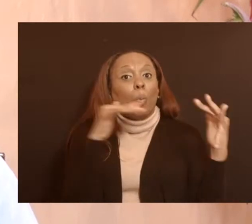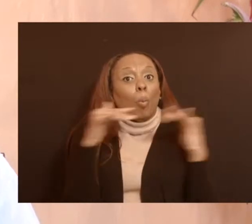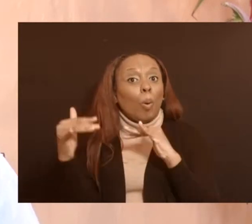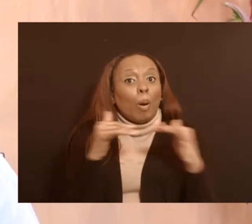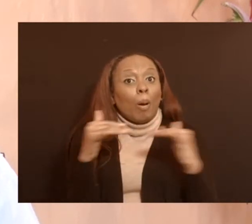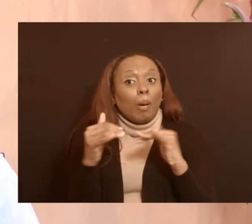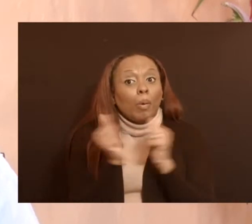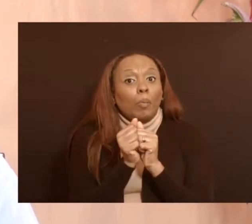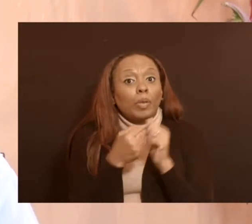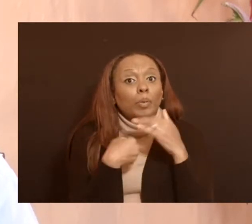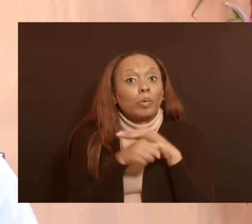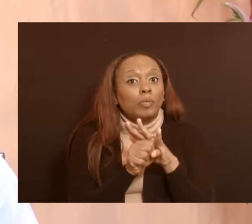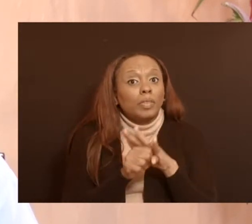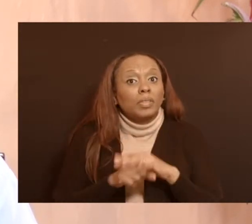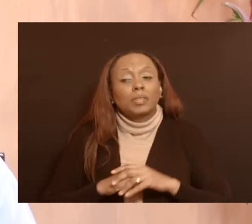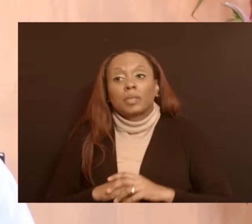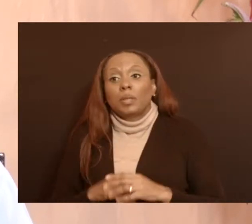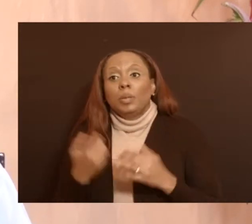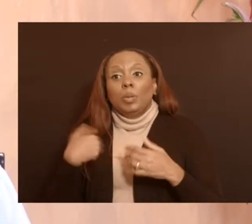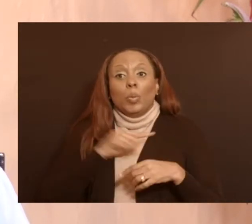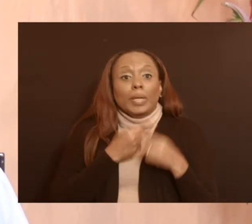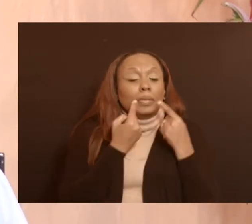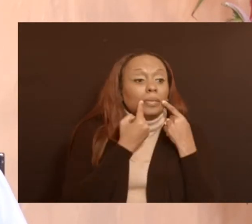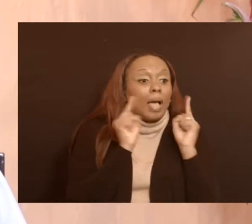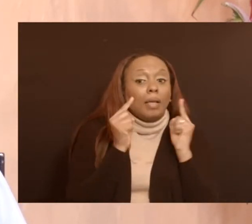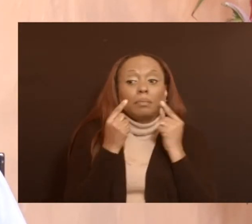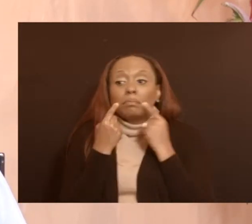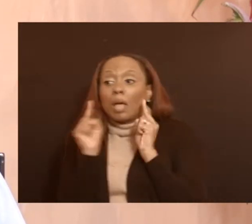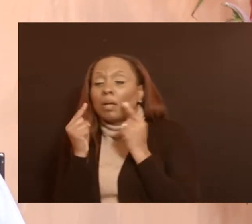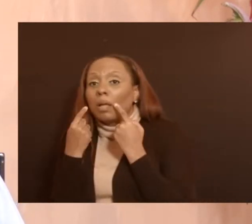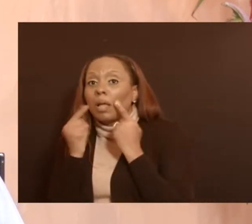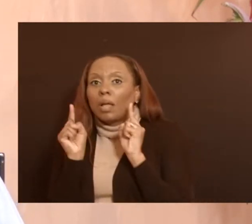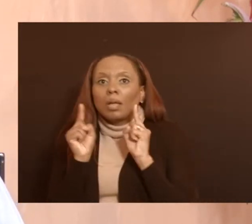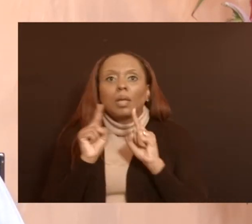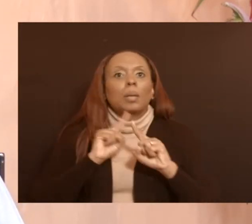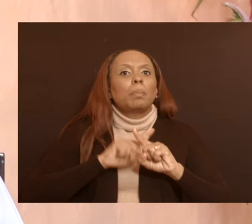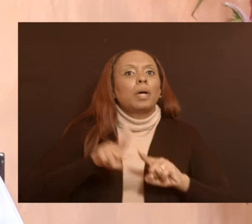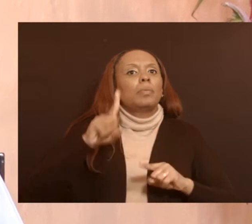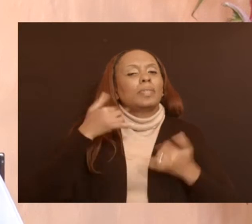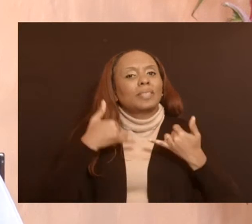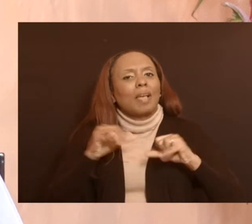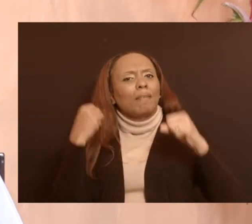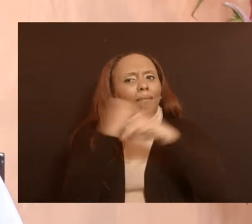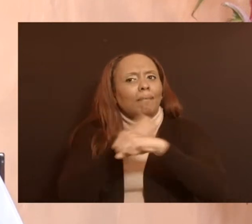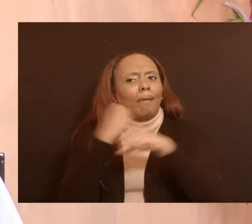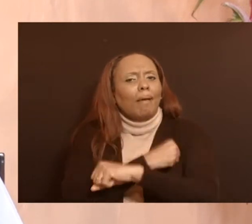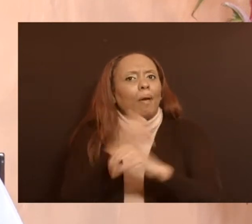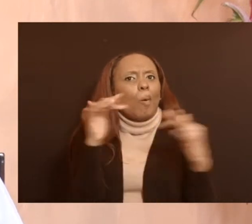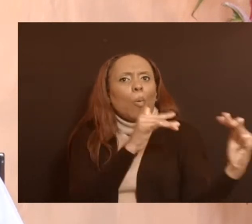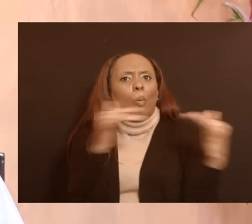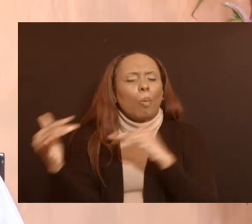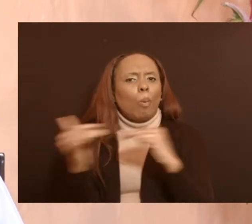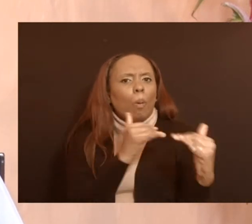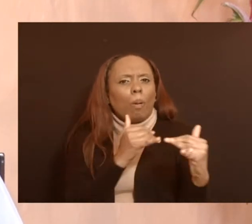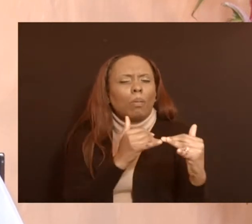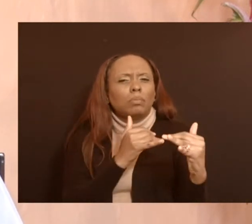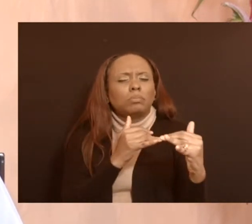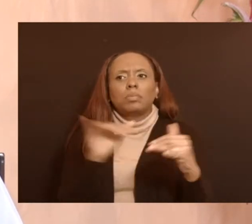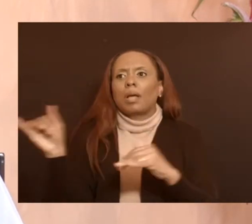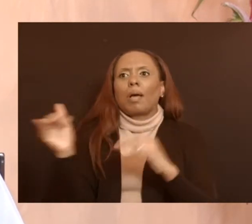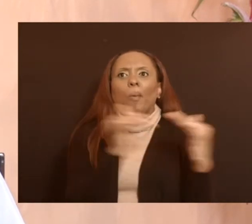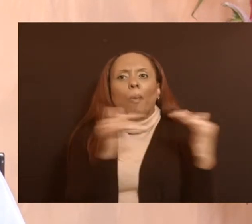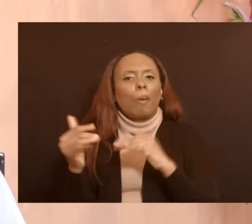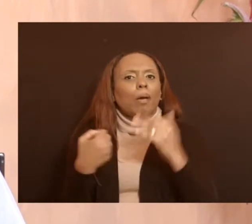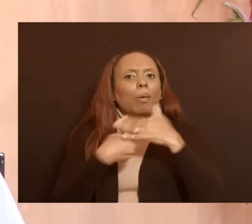one battle does not decide a war, the winning of a war, especially a war as prolonged as COVID